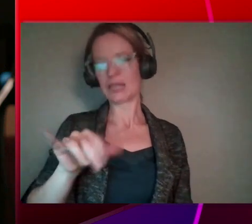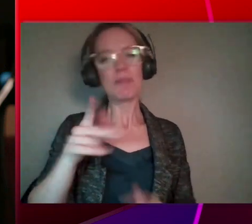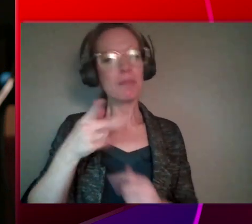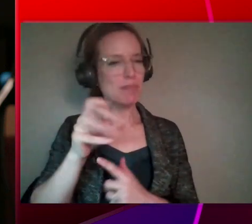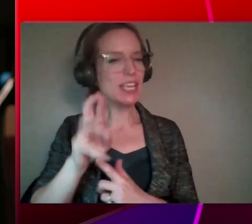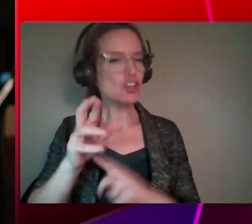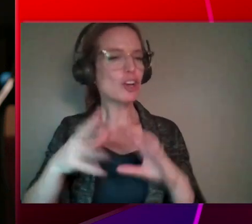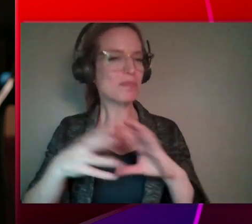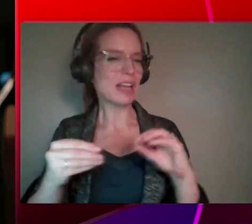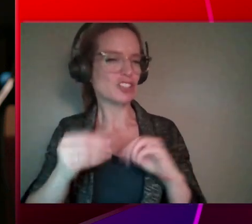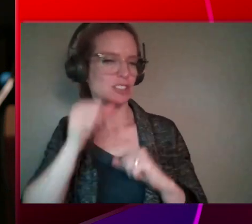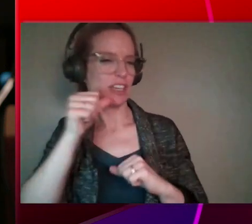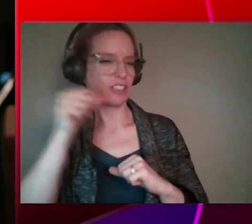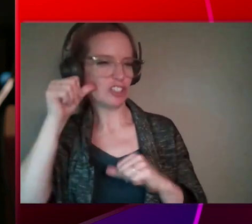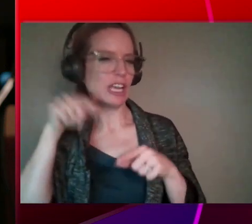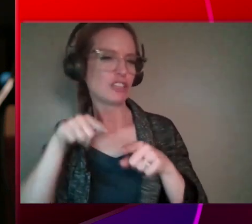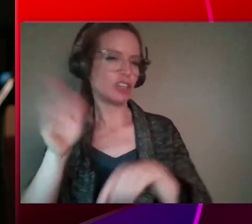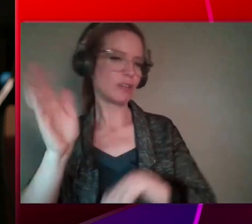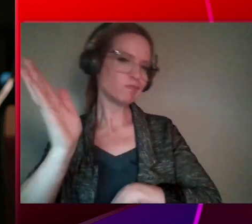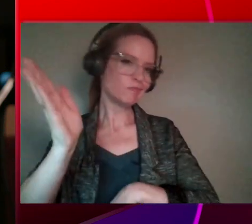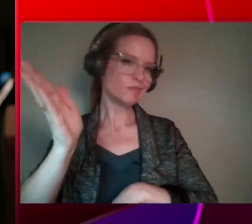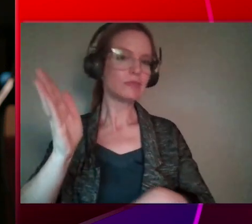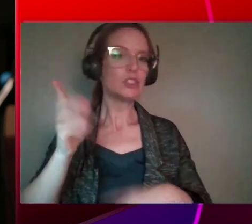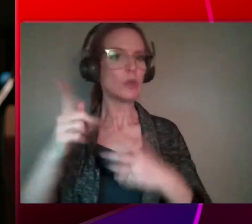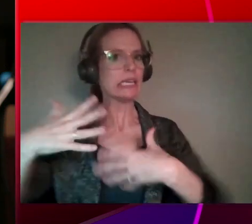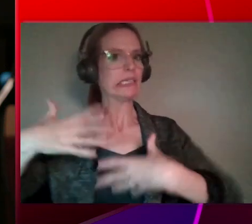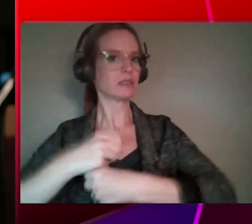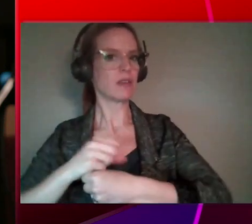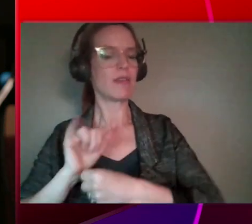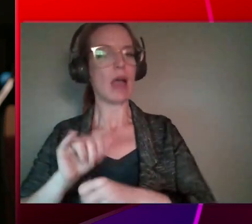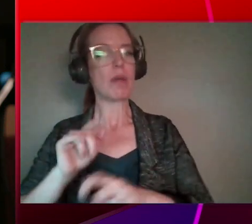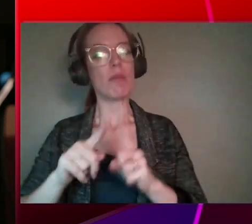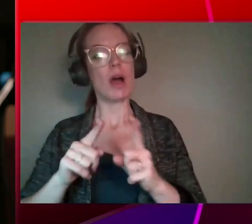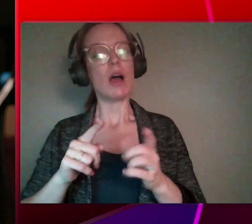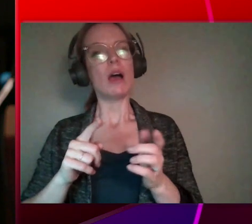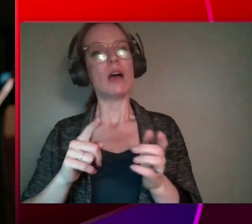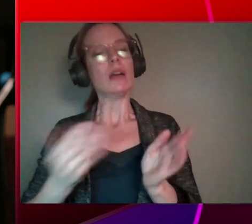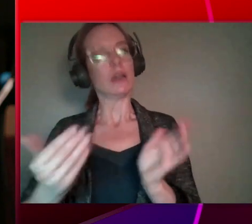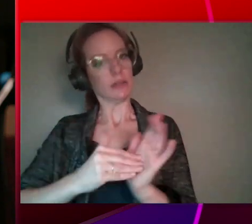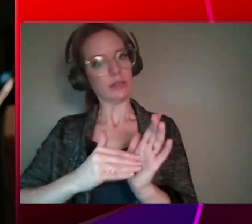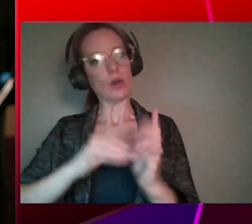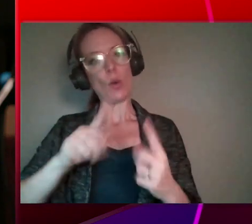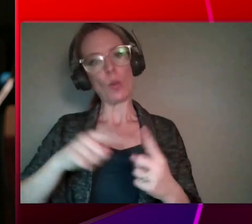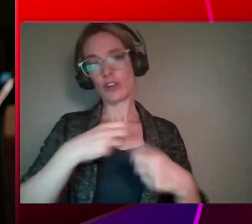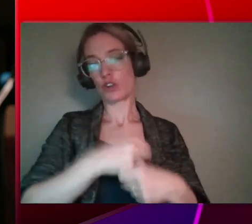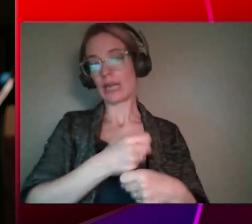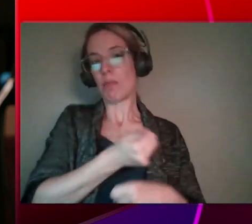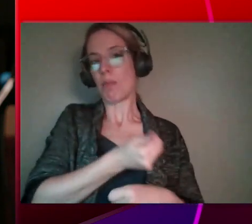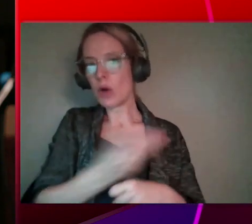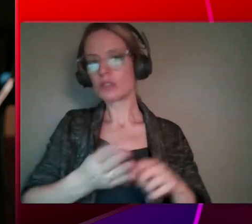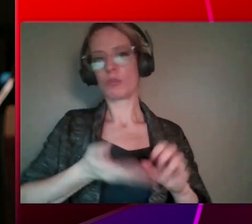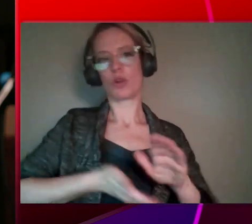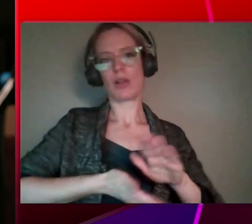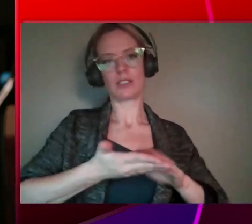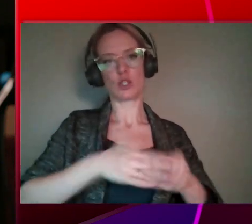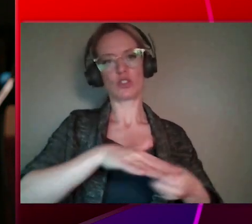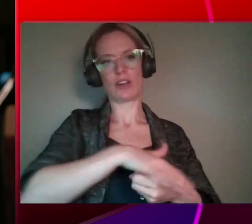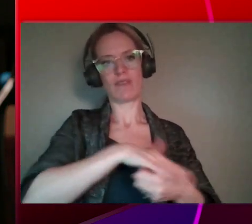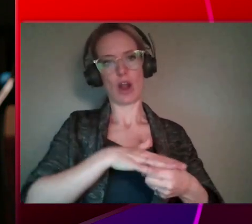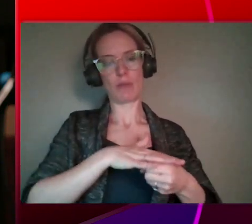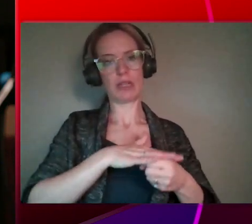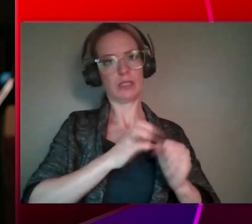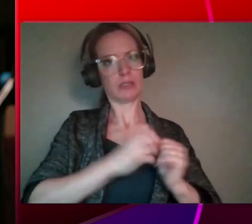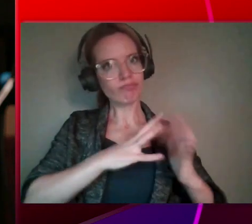a good overview of this. But when you're creating multiple execution environments from scratch, there are certain